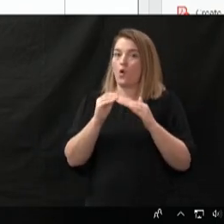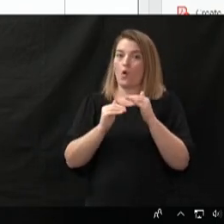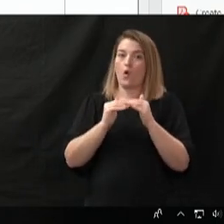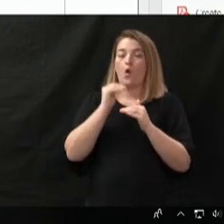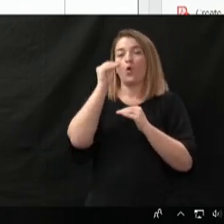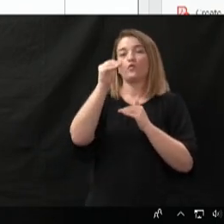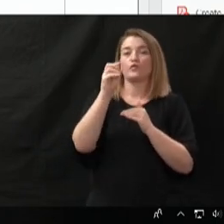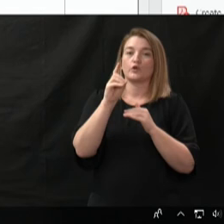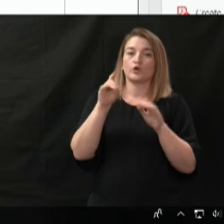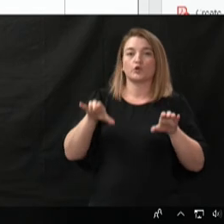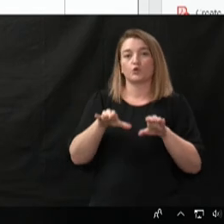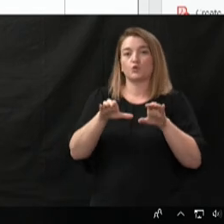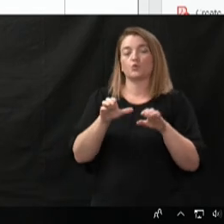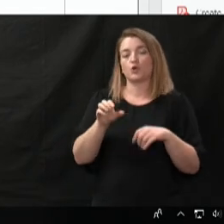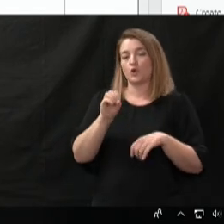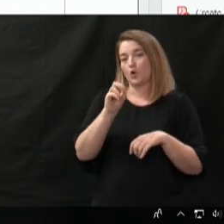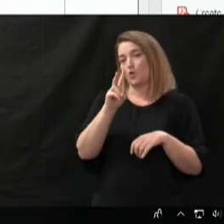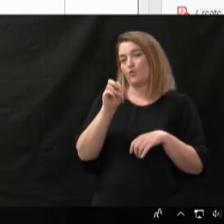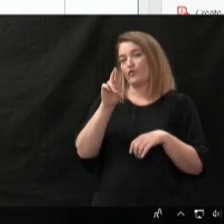Understanding. Overdoer.